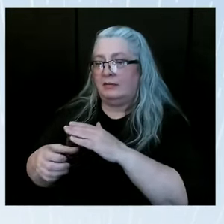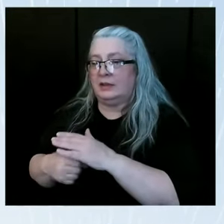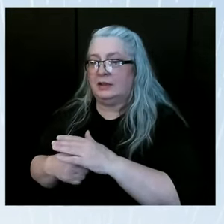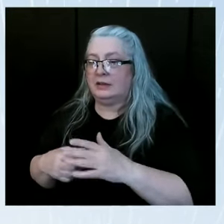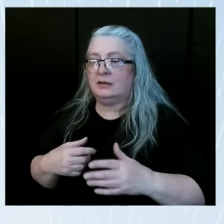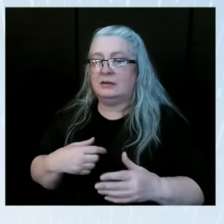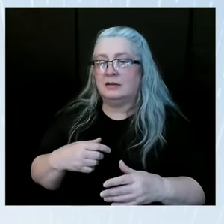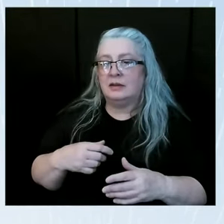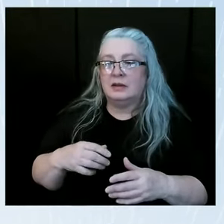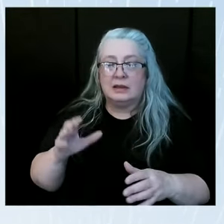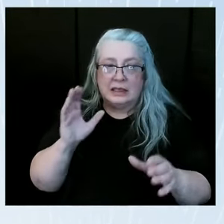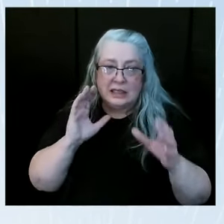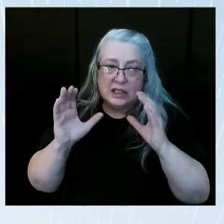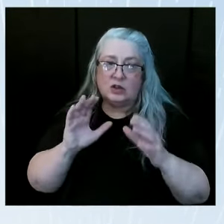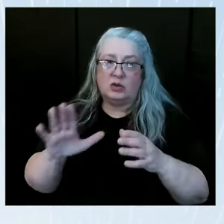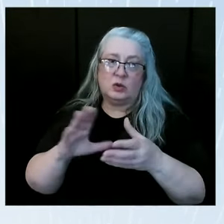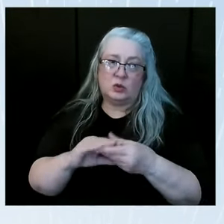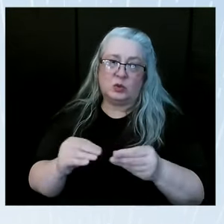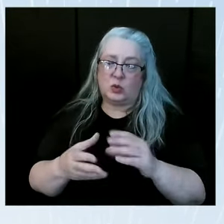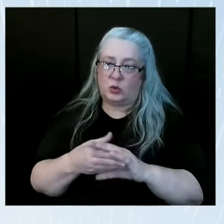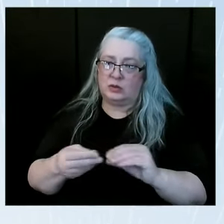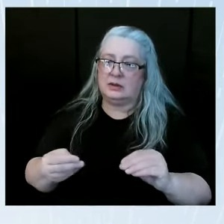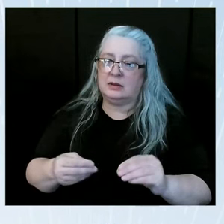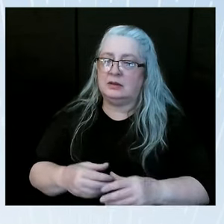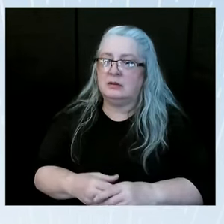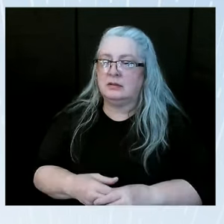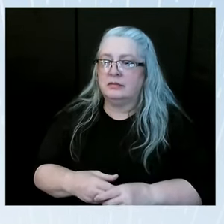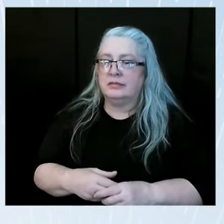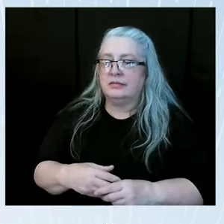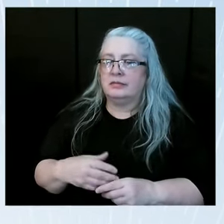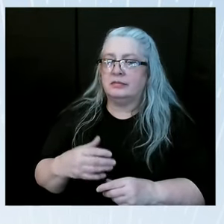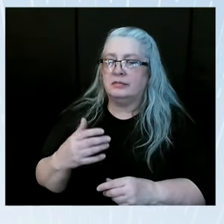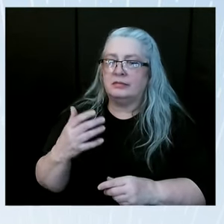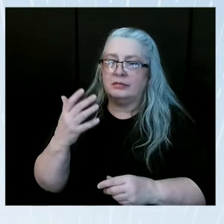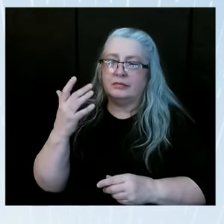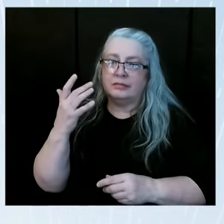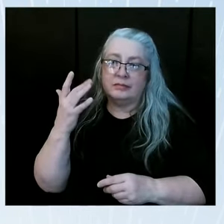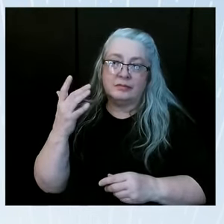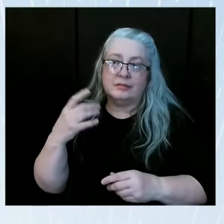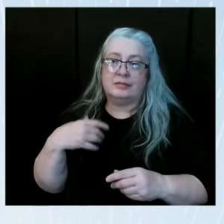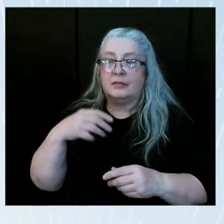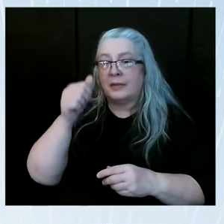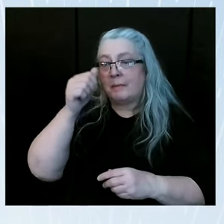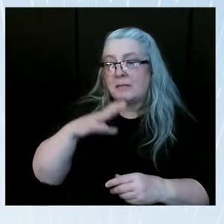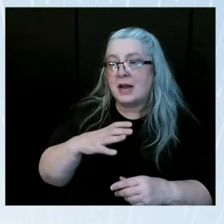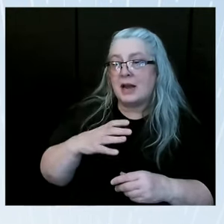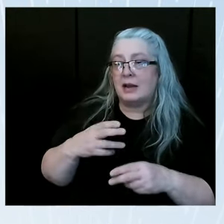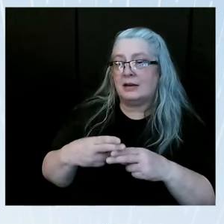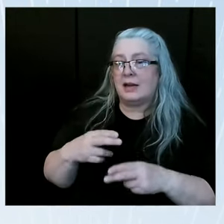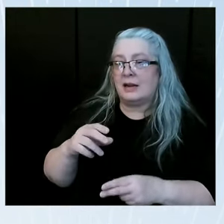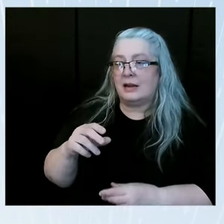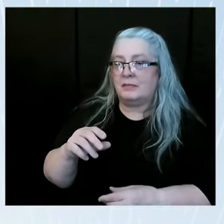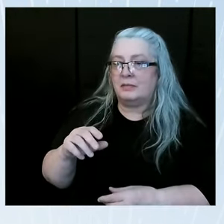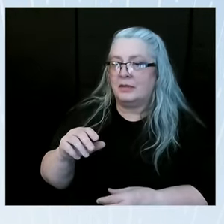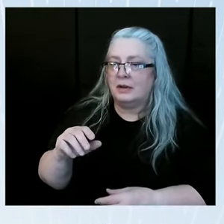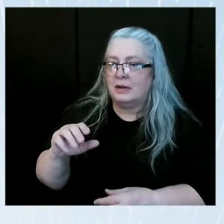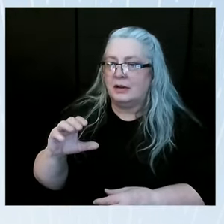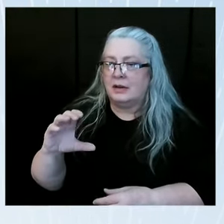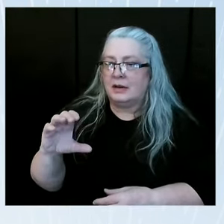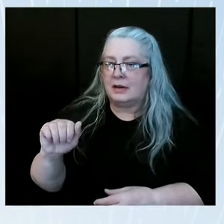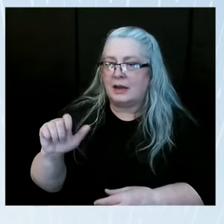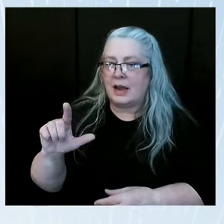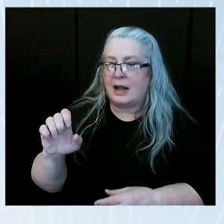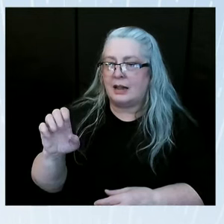in pushing in this direction more than a man named Caleb Tole. So Caleb is a community leader from